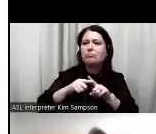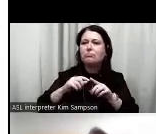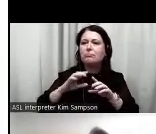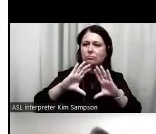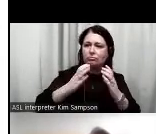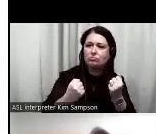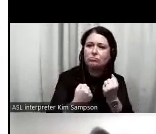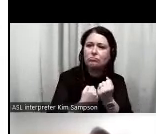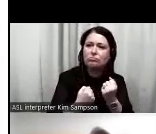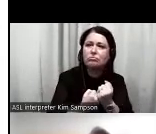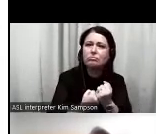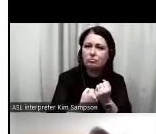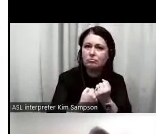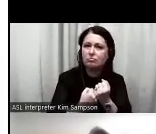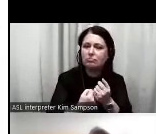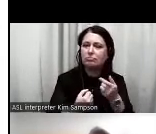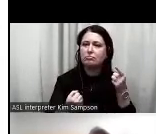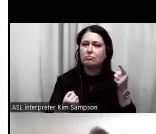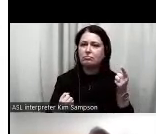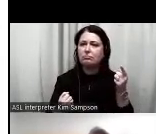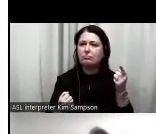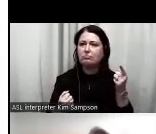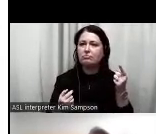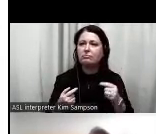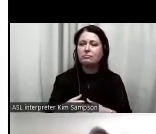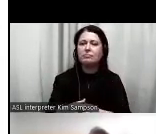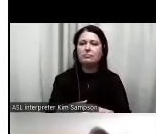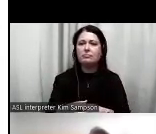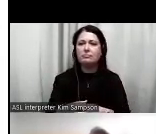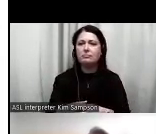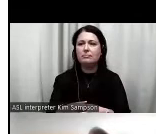support groups, and